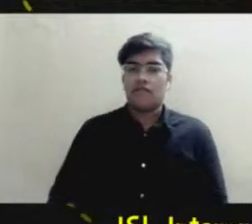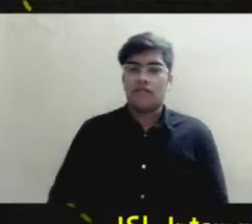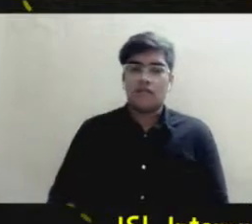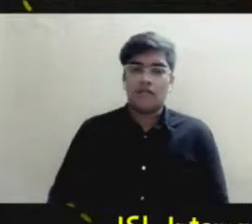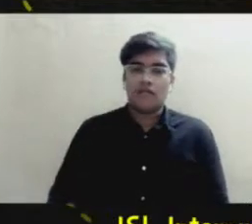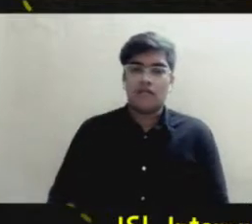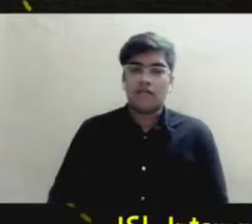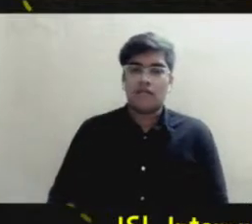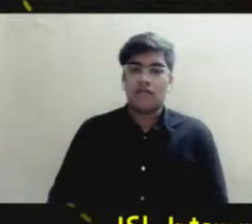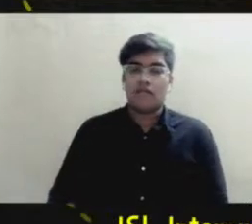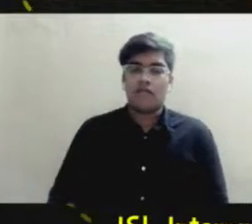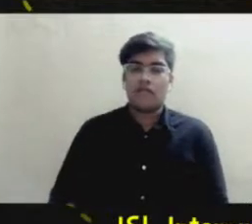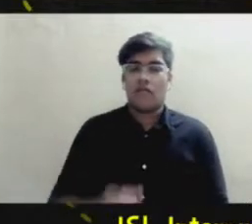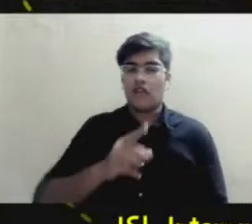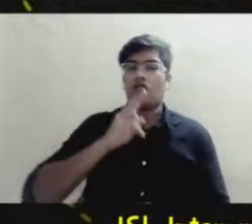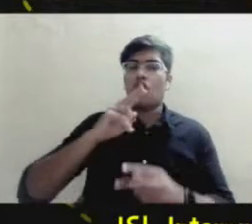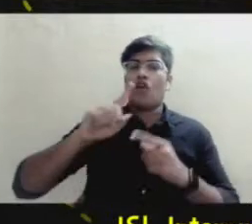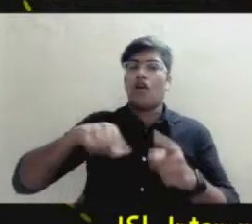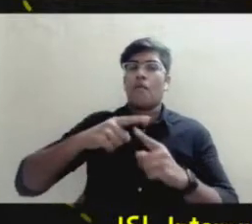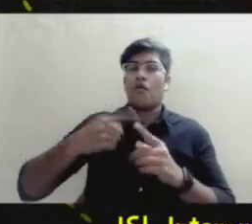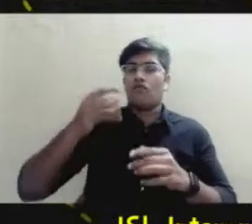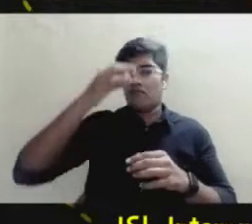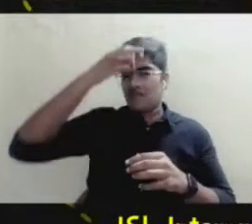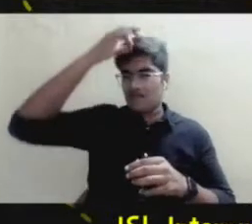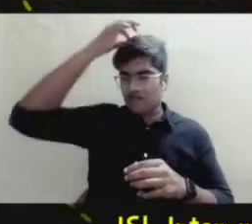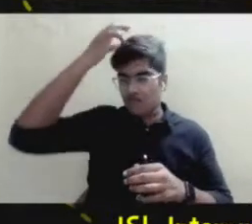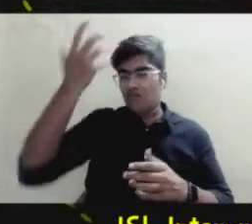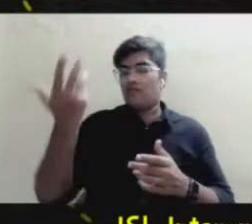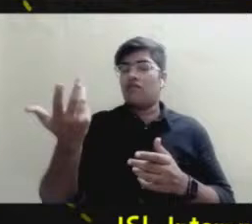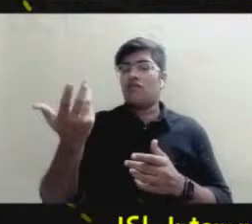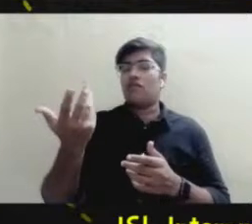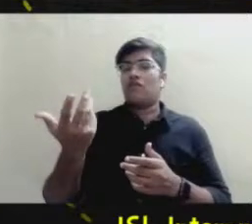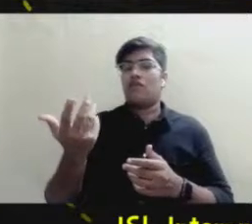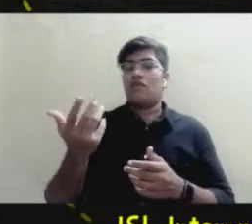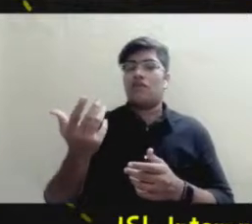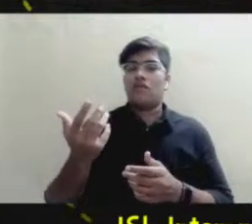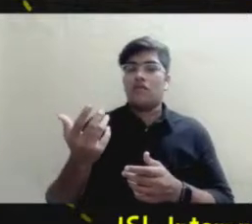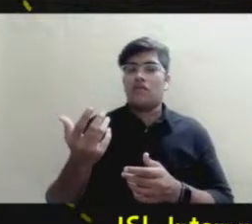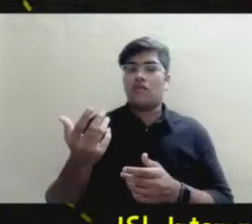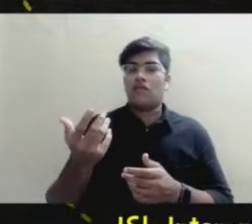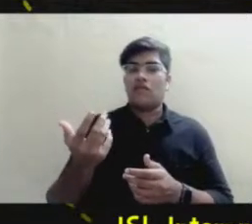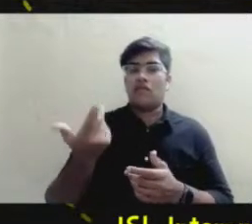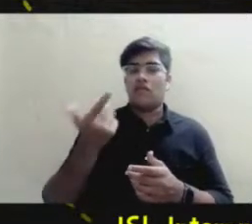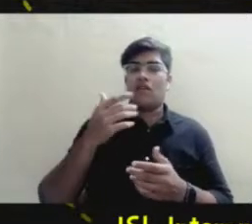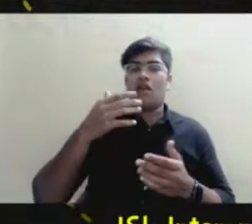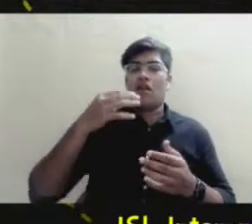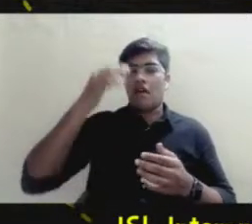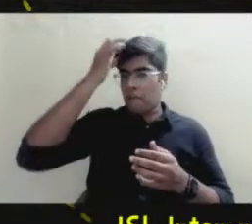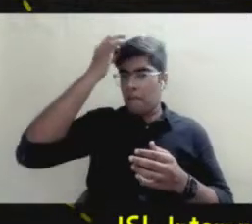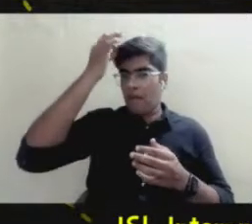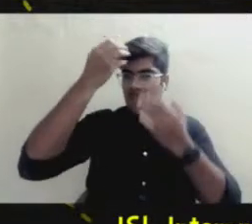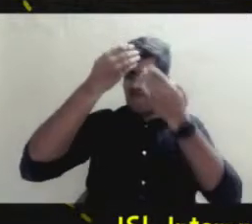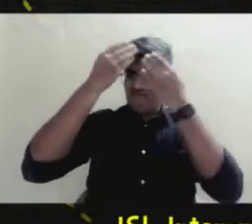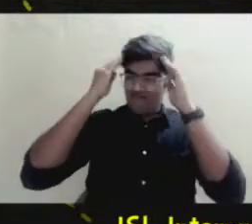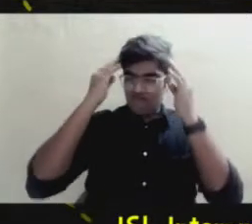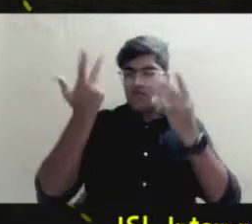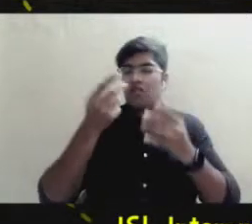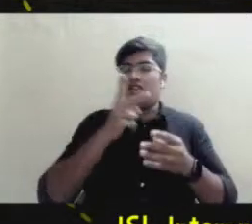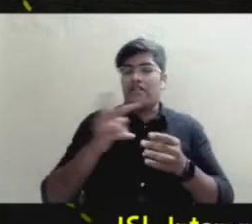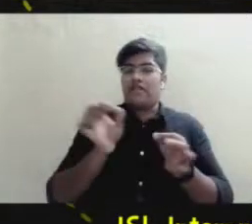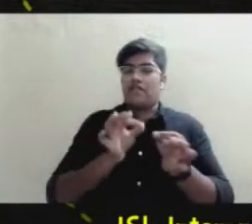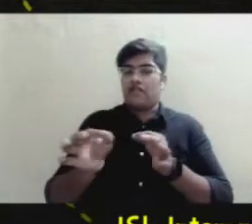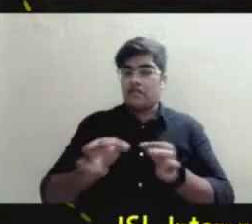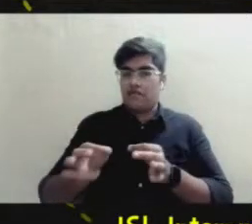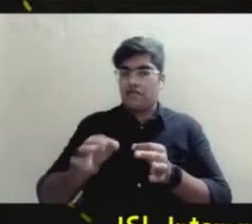so it talks about her sindoor on the forehead and the parting of her hair, etc., etc. But